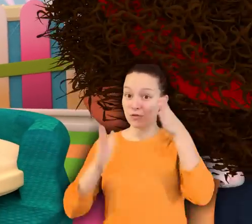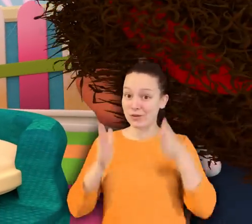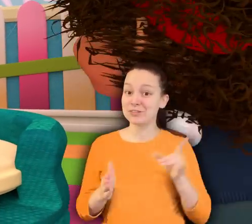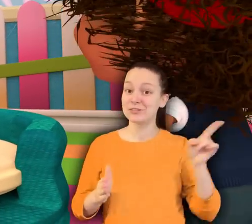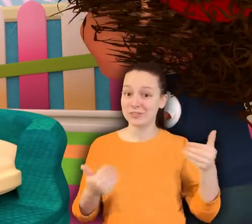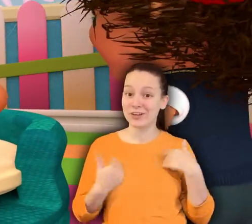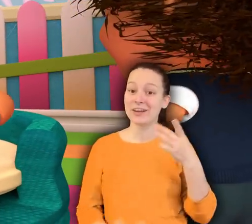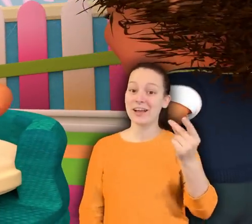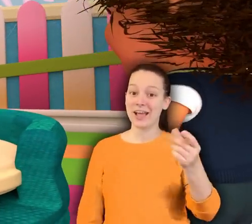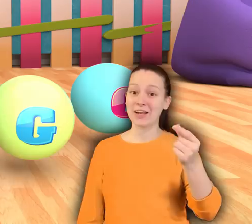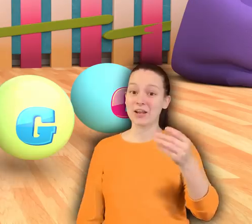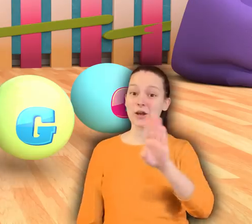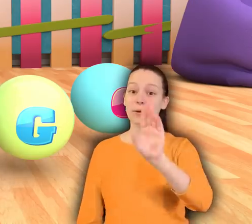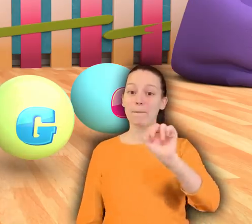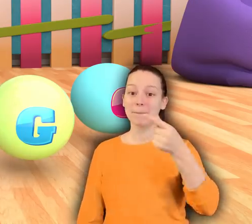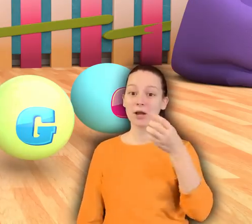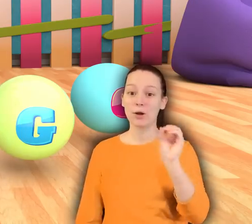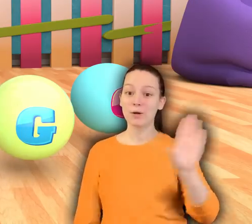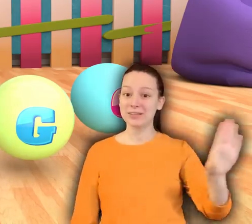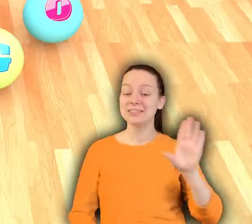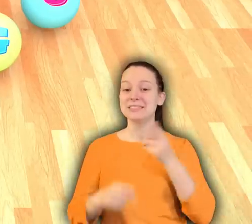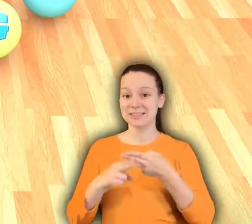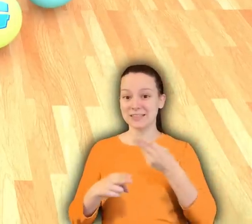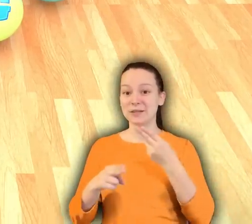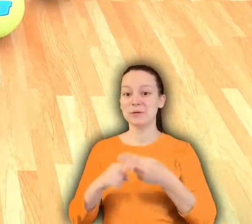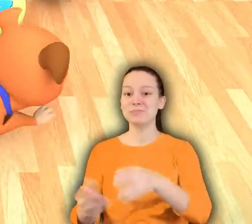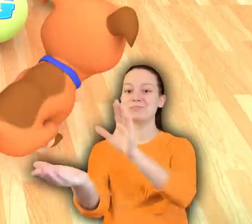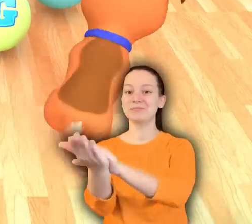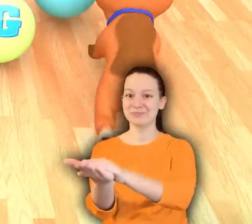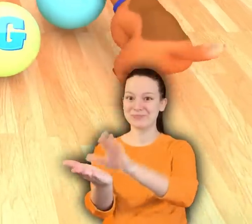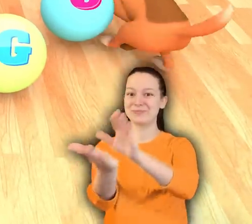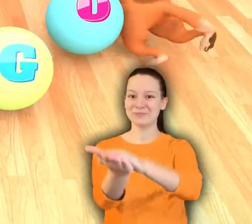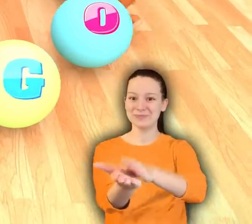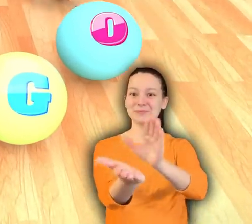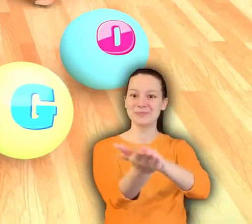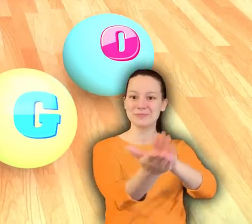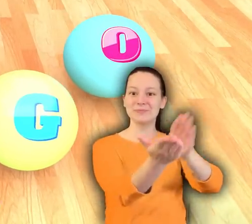there was a farmer who had a dog and Bingo was his name-o